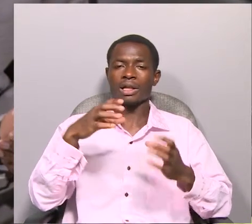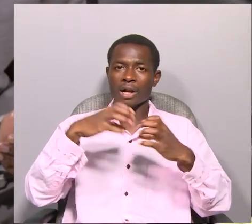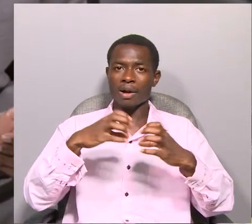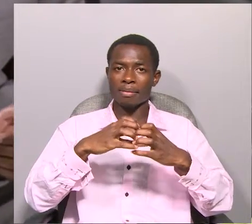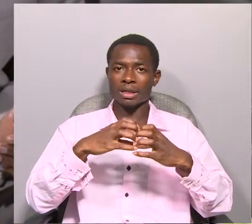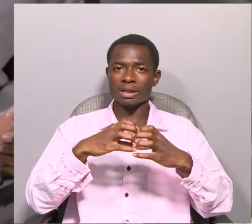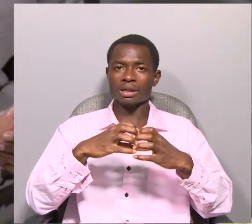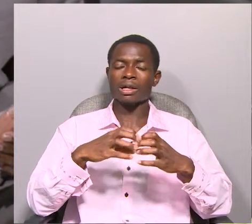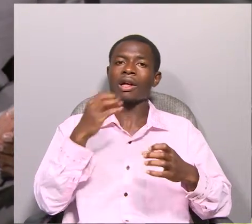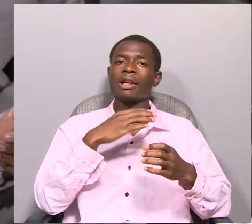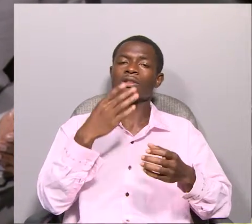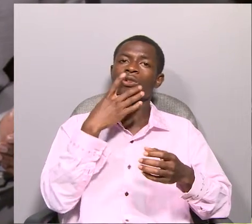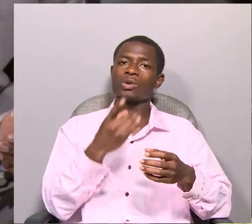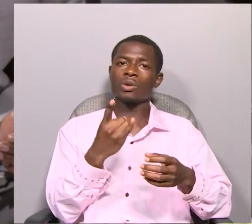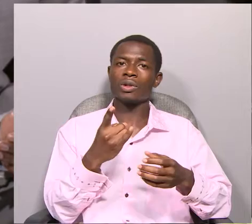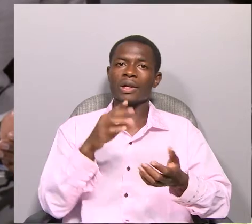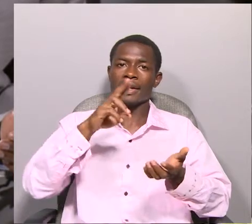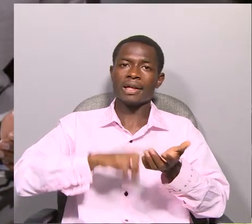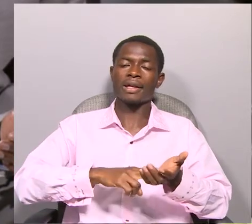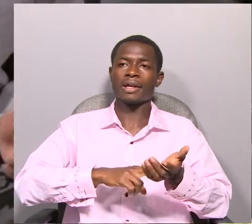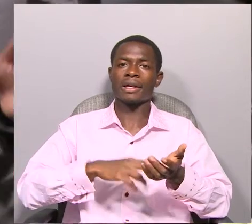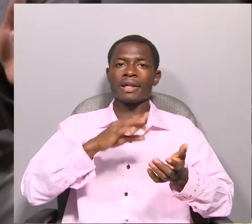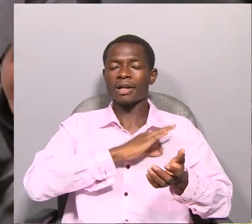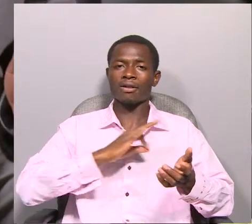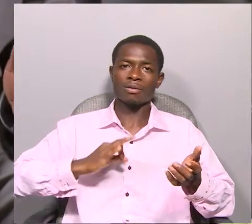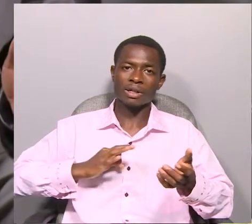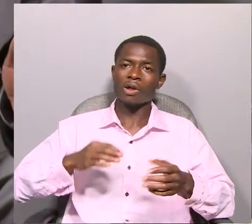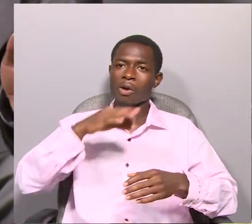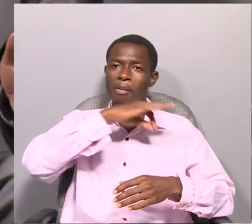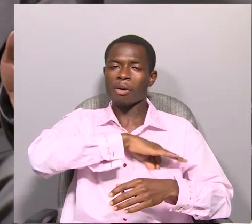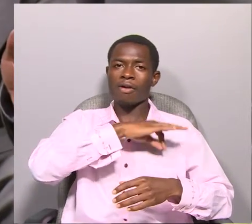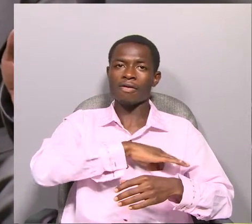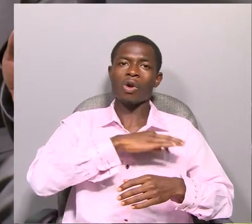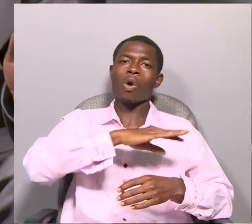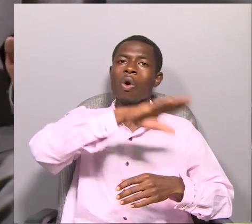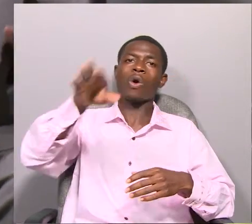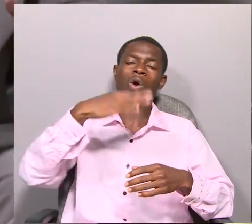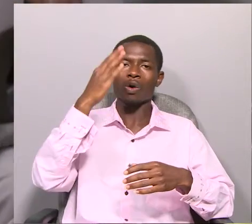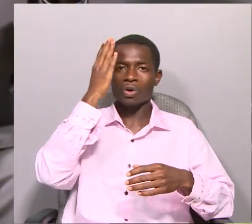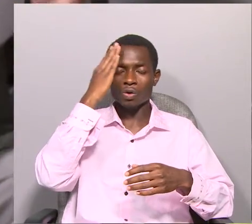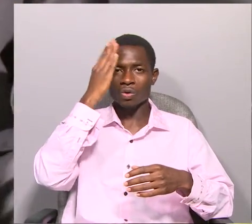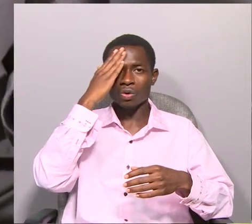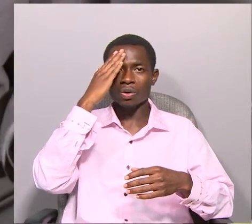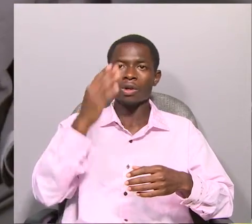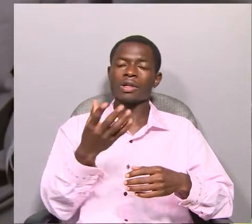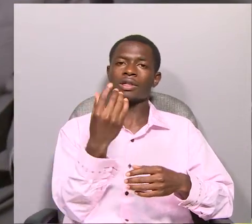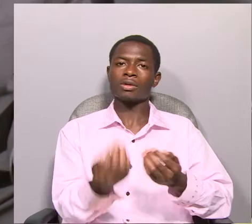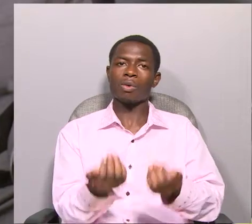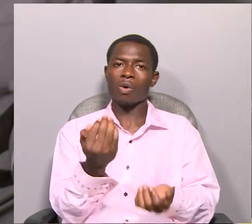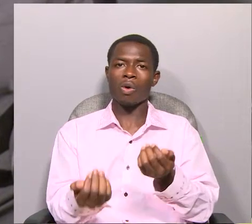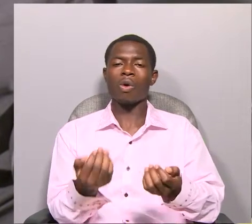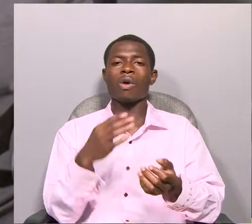to get 1,000 youngsters getting employment, who are also the owners of that